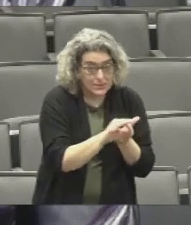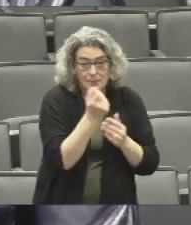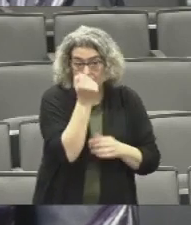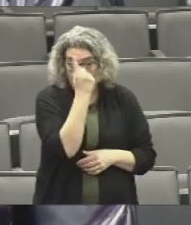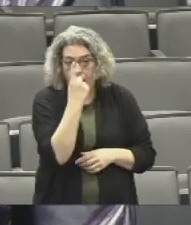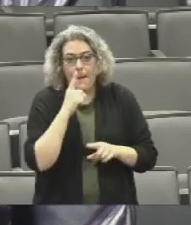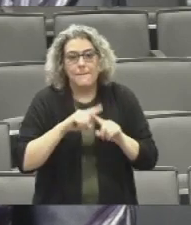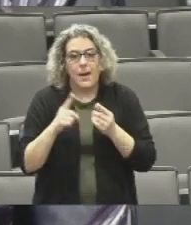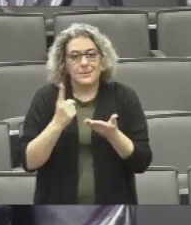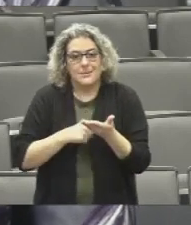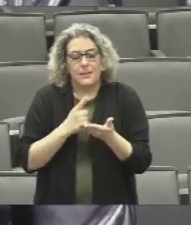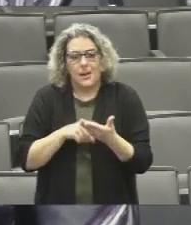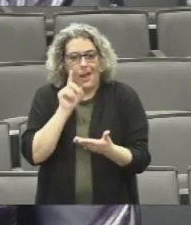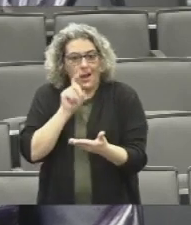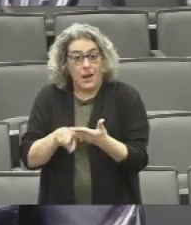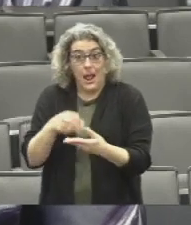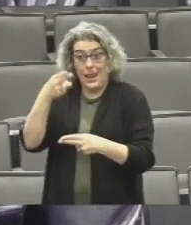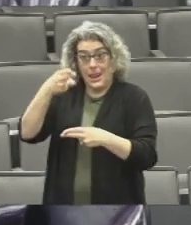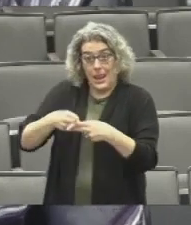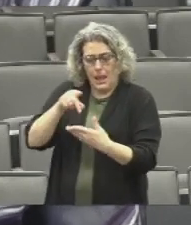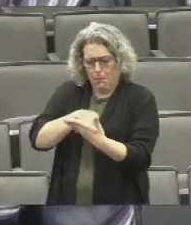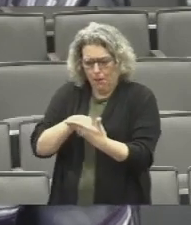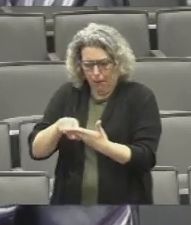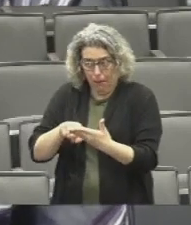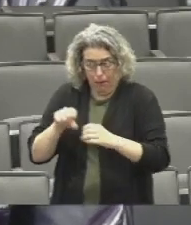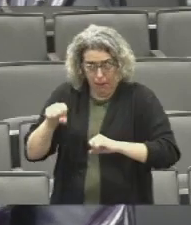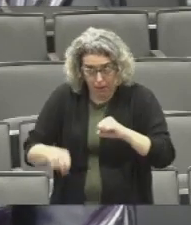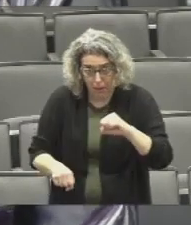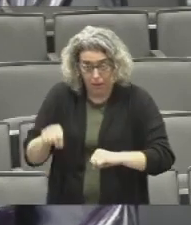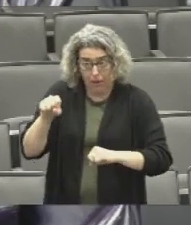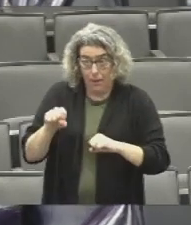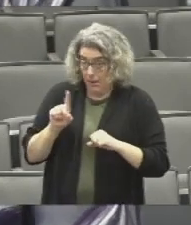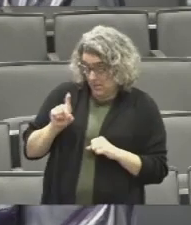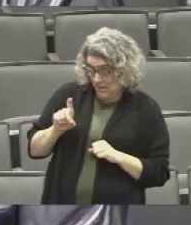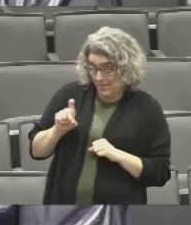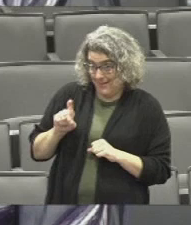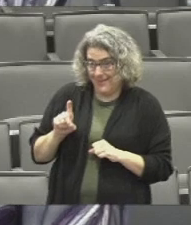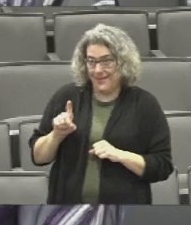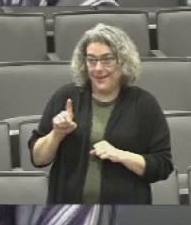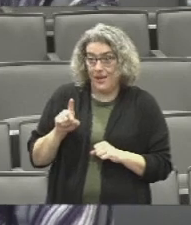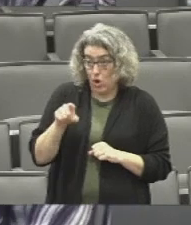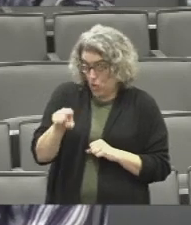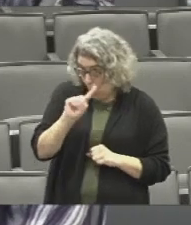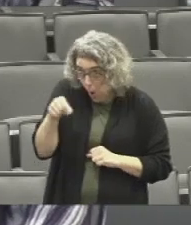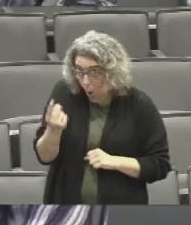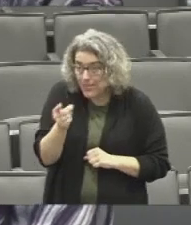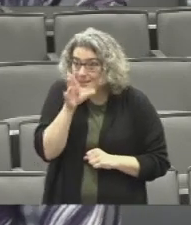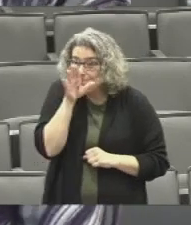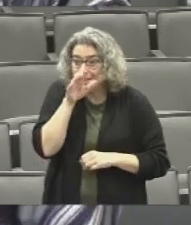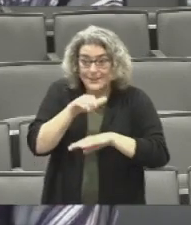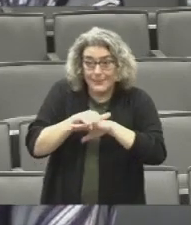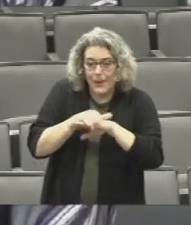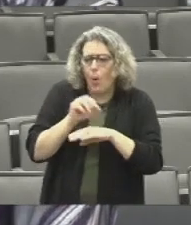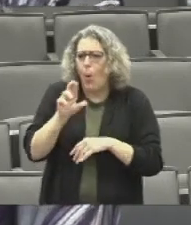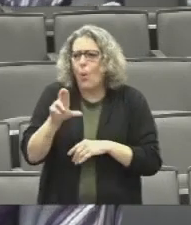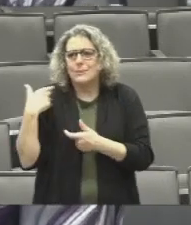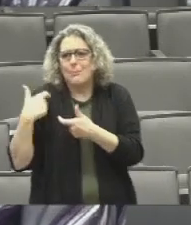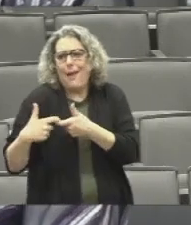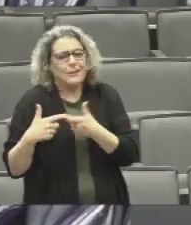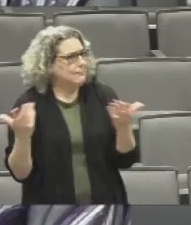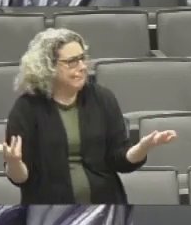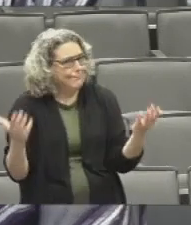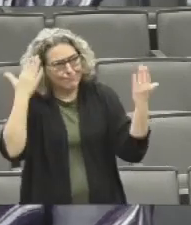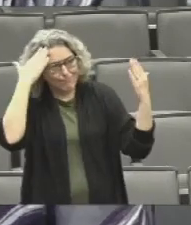the name, it is very difficult to determine that that is somebody who only speaks Hispanic, for example.